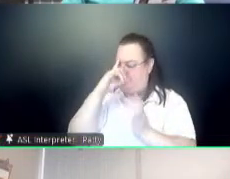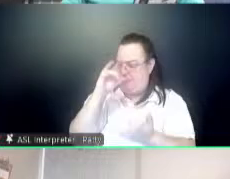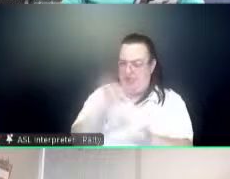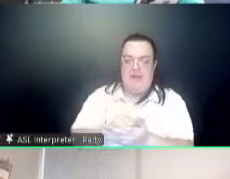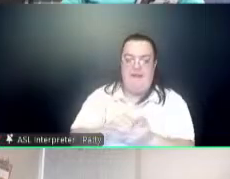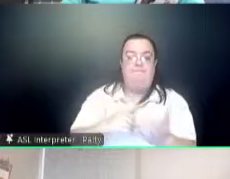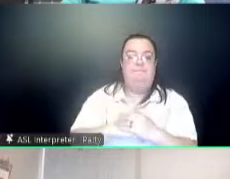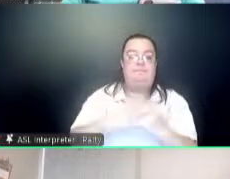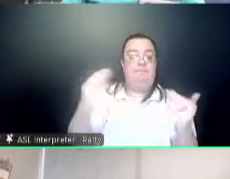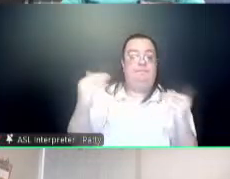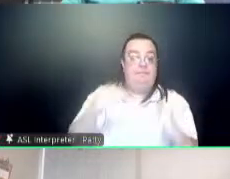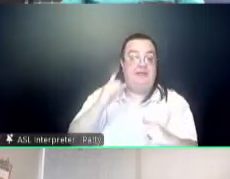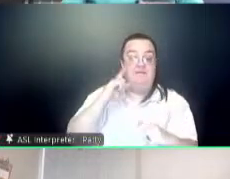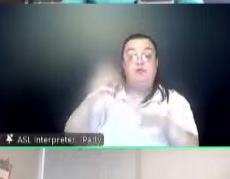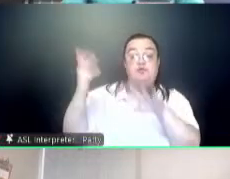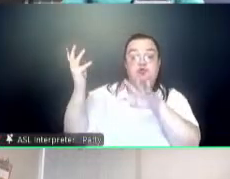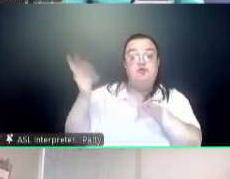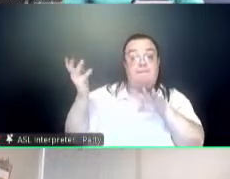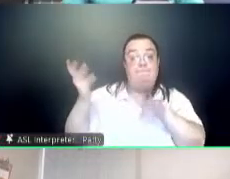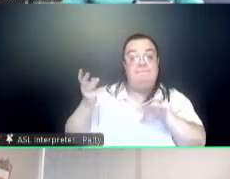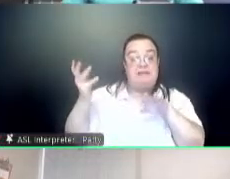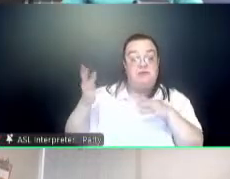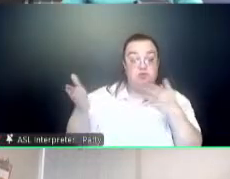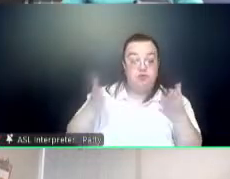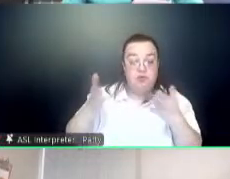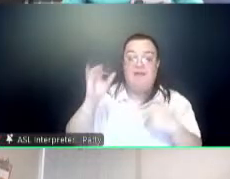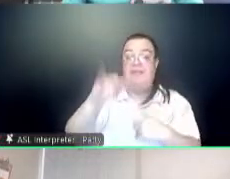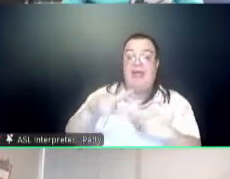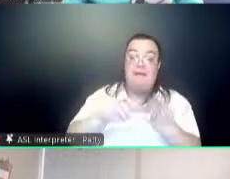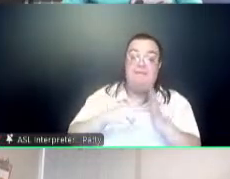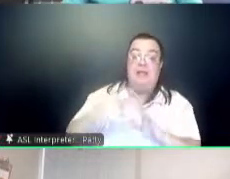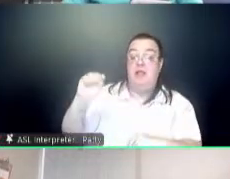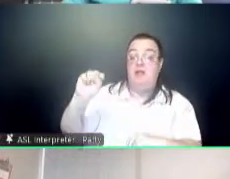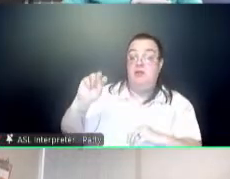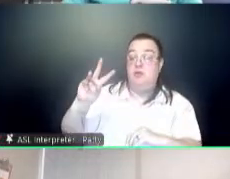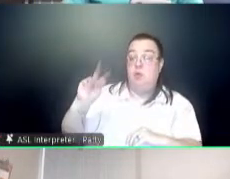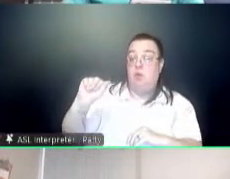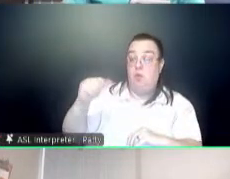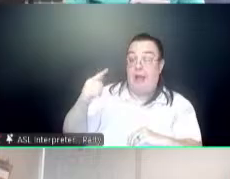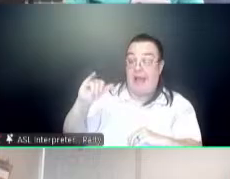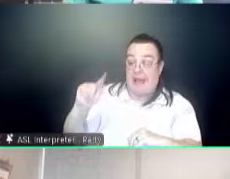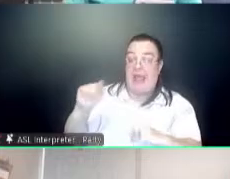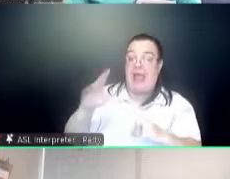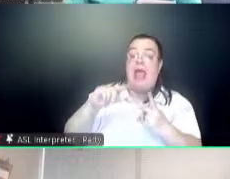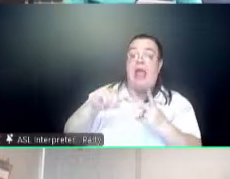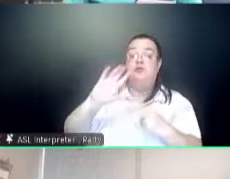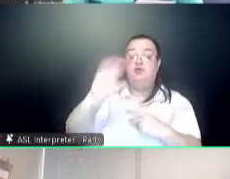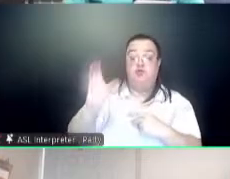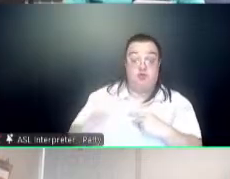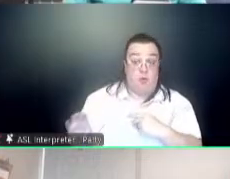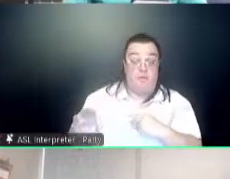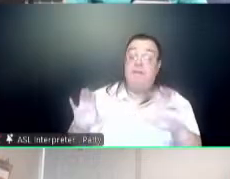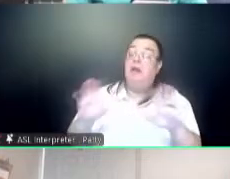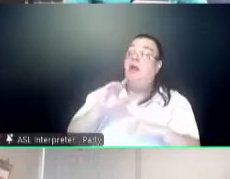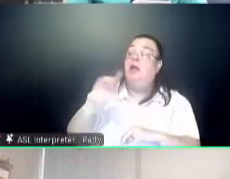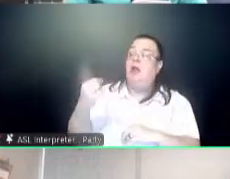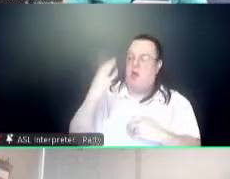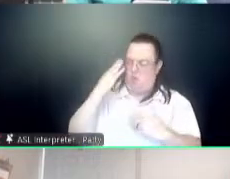And then for streaming services, this means the Swagit and the Zoom. Just so that you know what